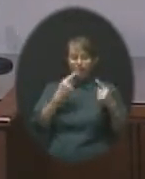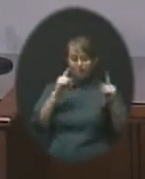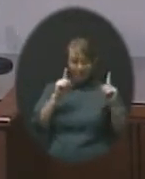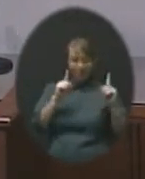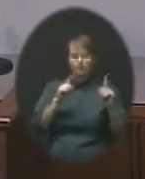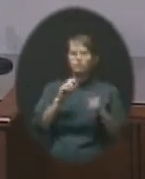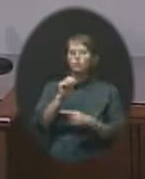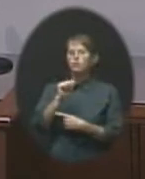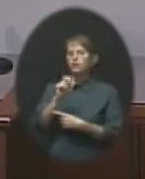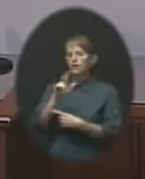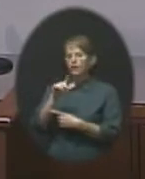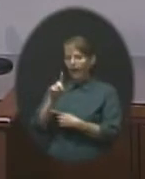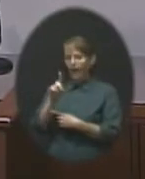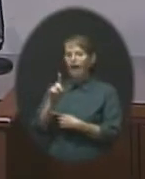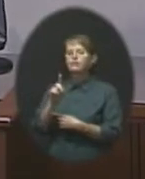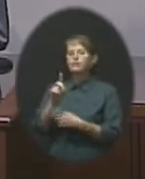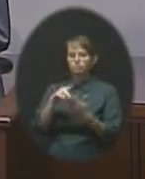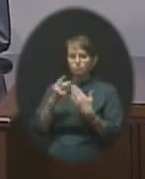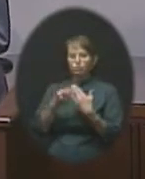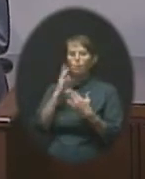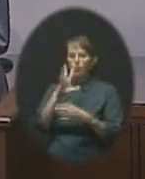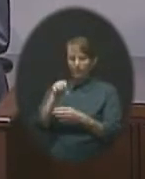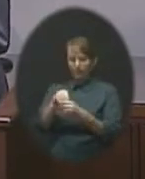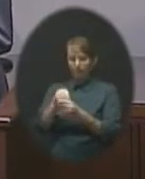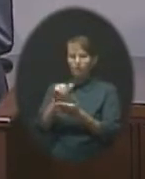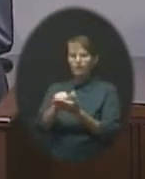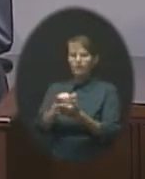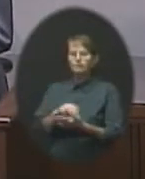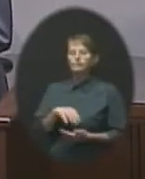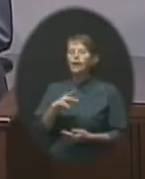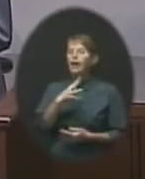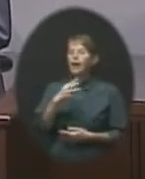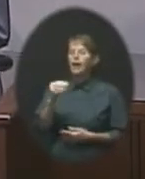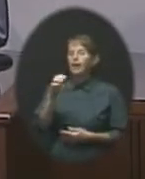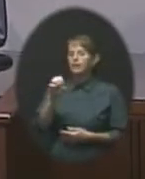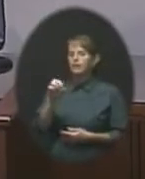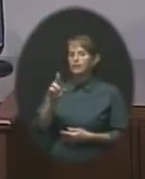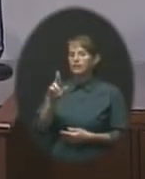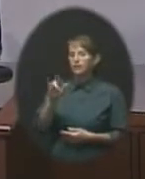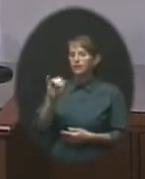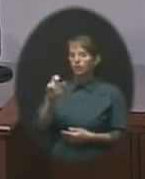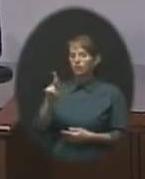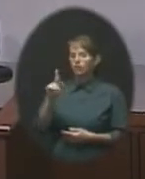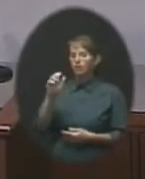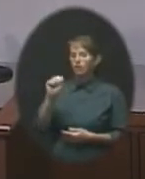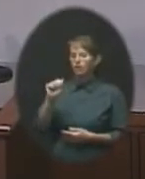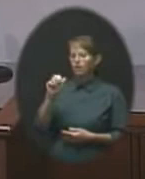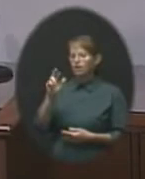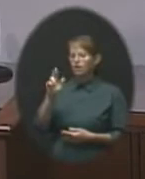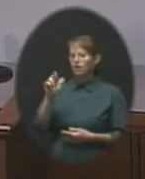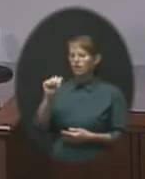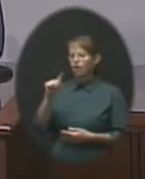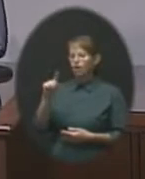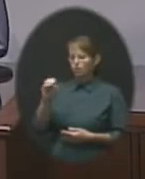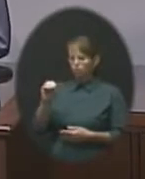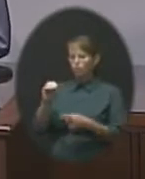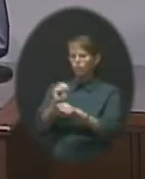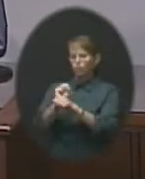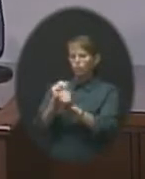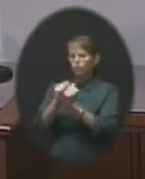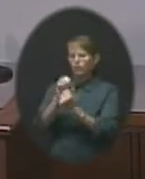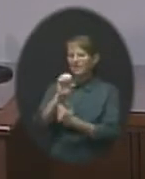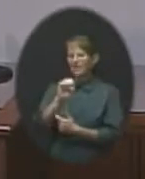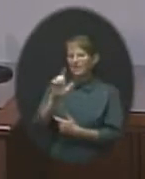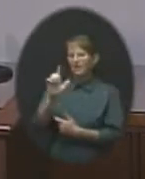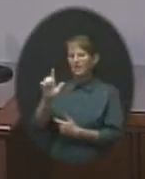that. Another area, for example, with Erica Razzo is works with our ELL students, our Hispanic Latino